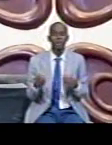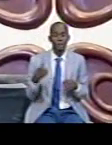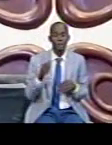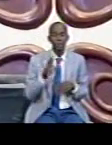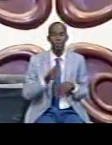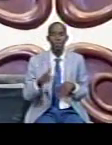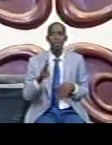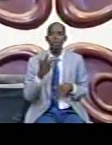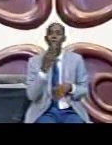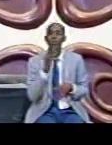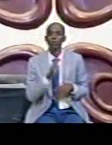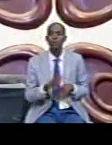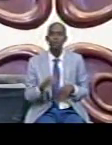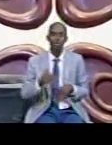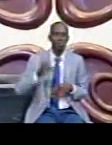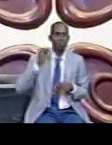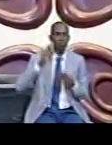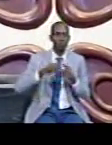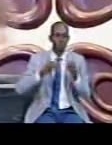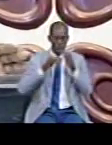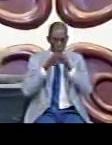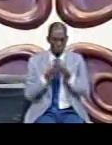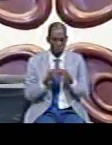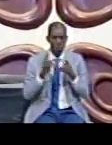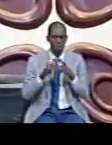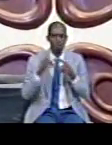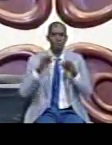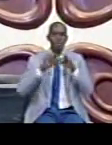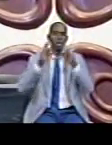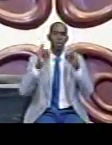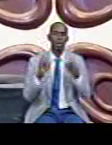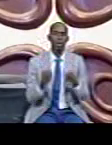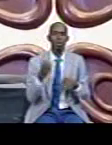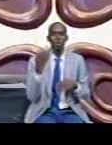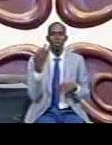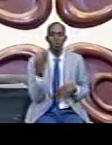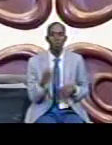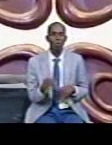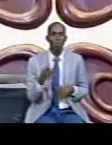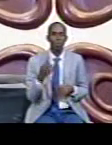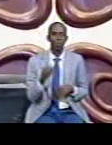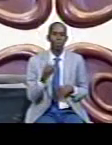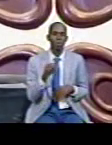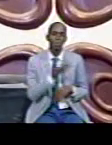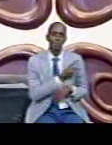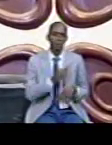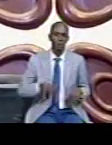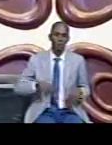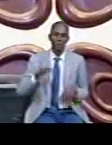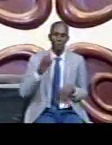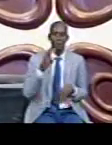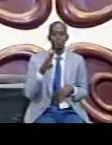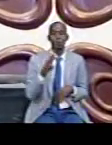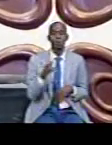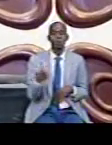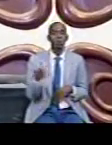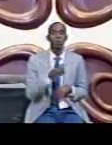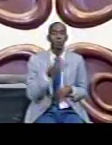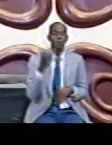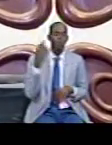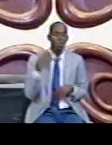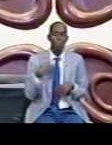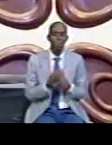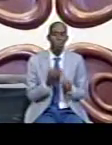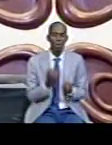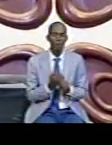to bow down for the idol of Nebuchadnezzar. They were threatened. They were